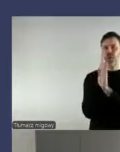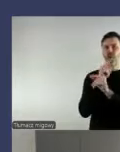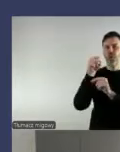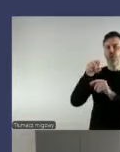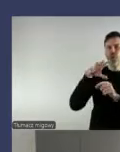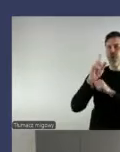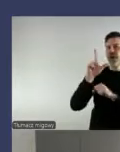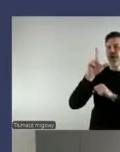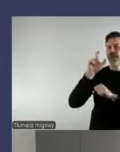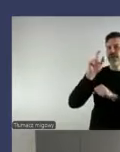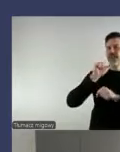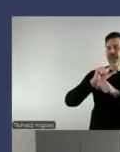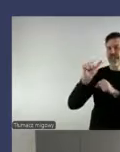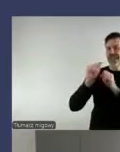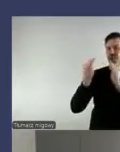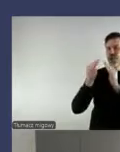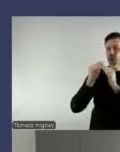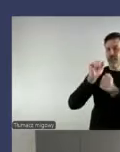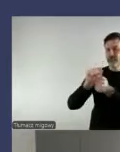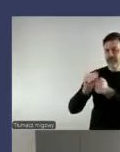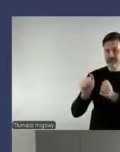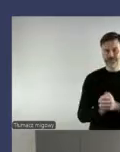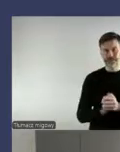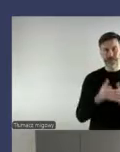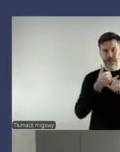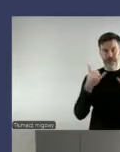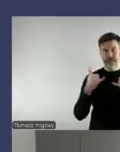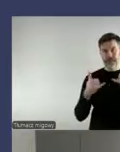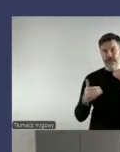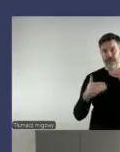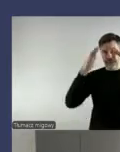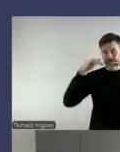A tornado, 211 buildings destroyed, a whirlwind,